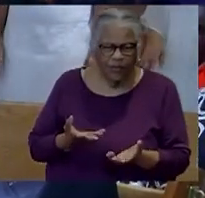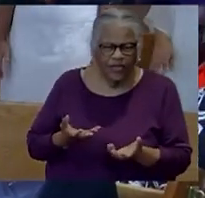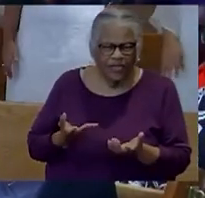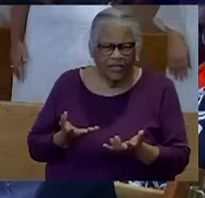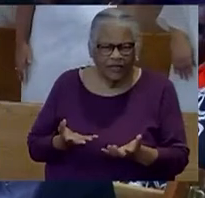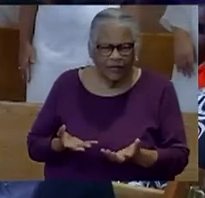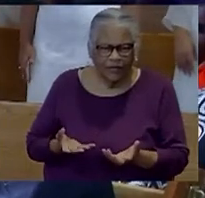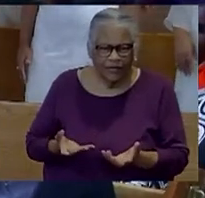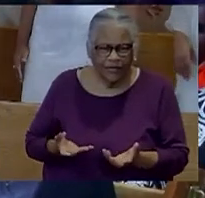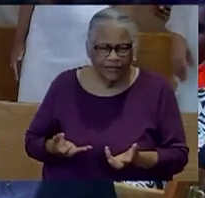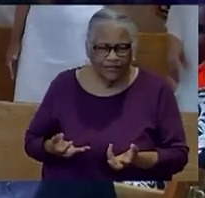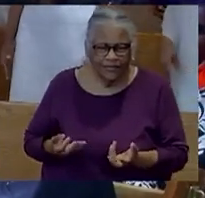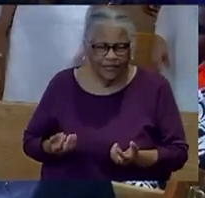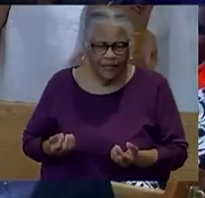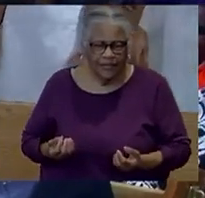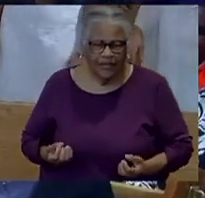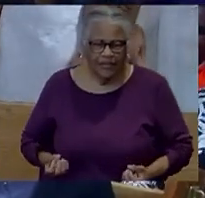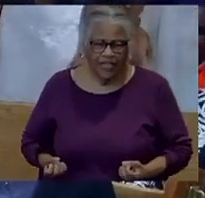for? Is how many